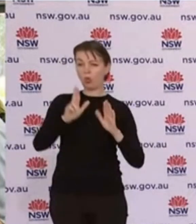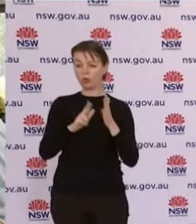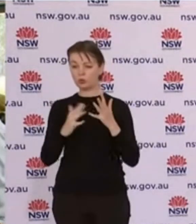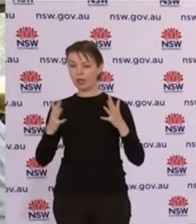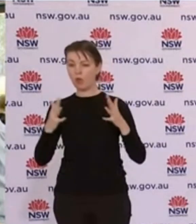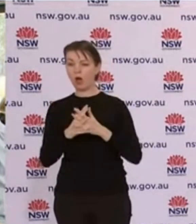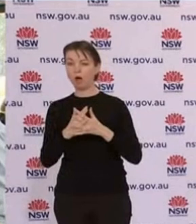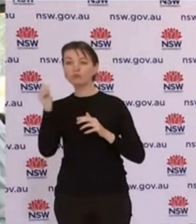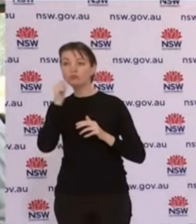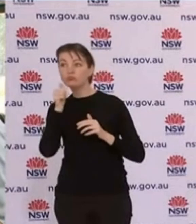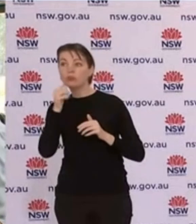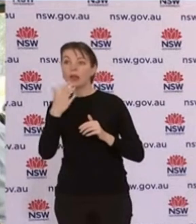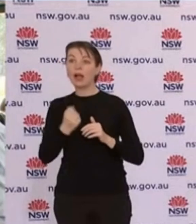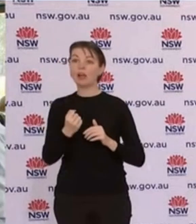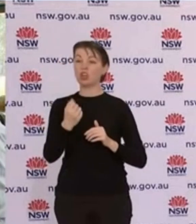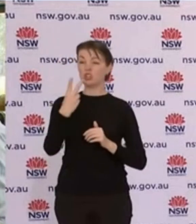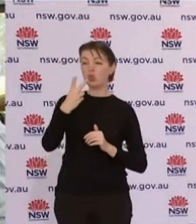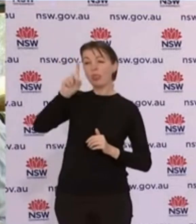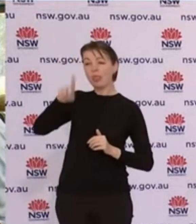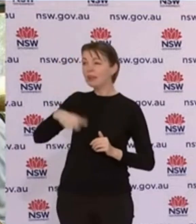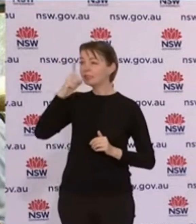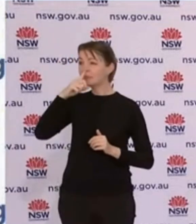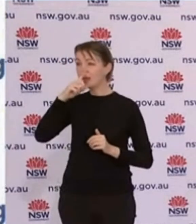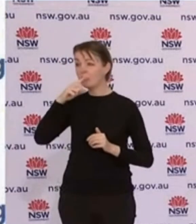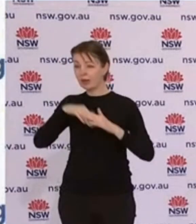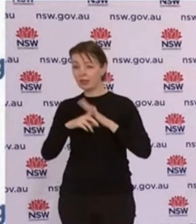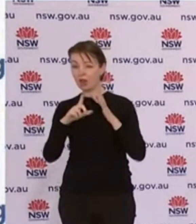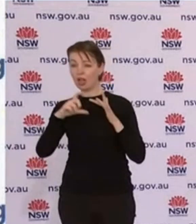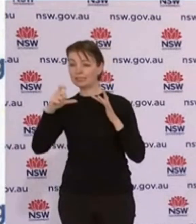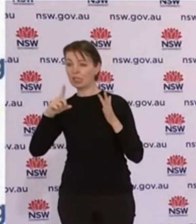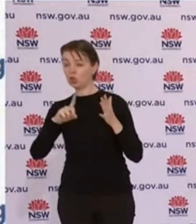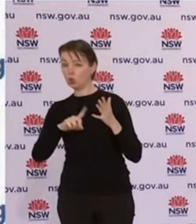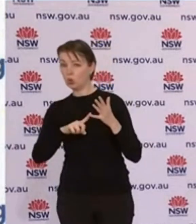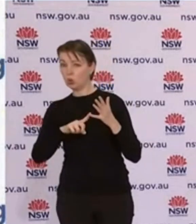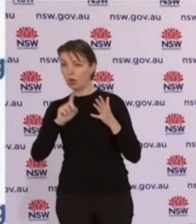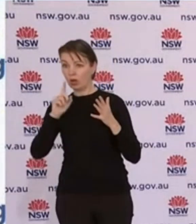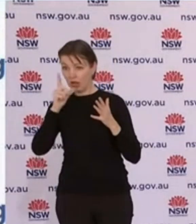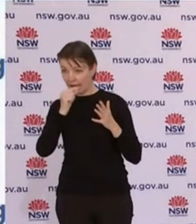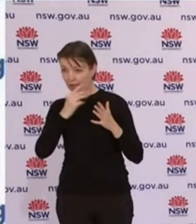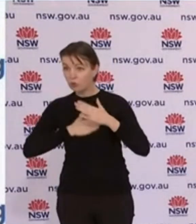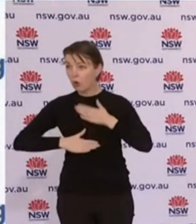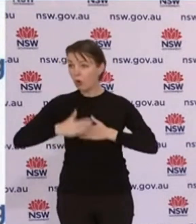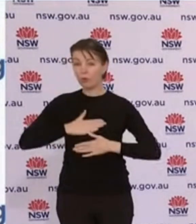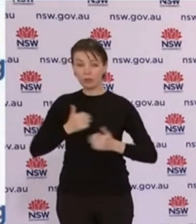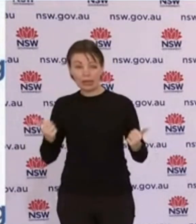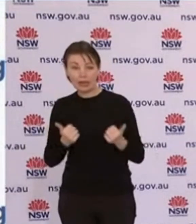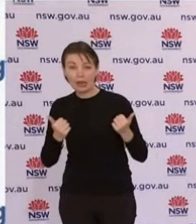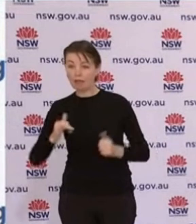enough skilled staff and that the delivery of care won't be compromised if staff from other units who aren't trained in ICU have to come